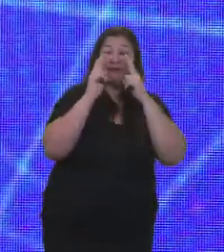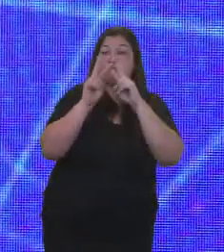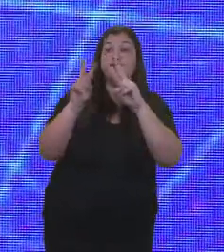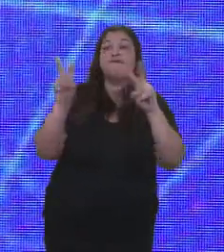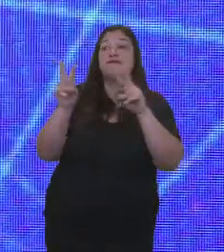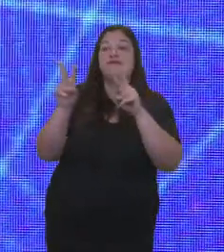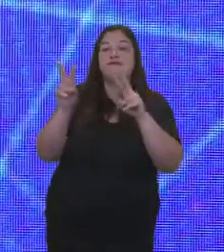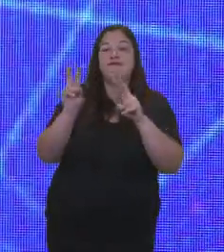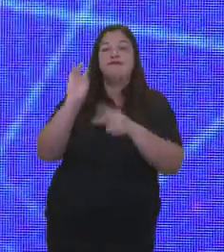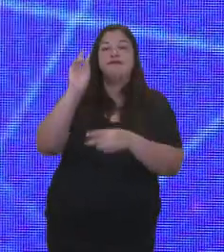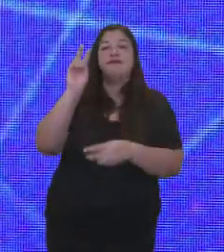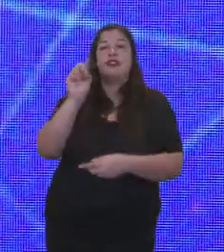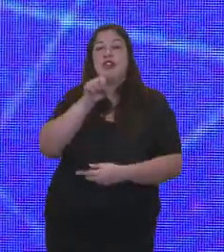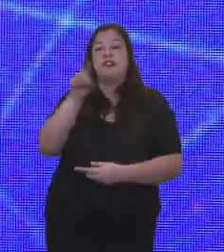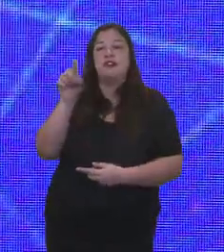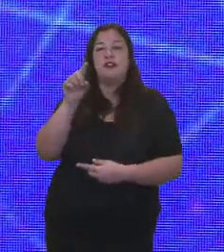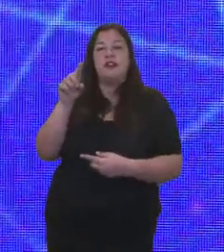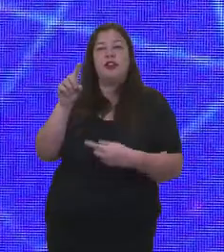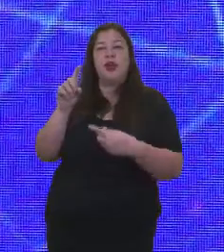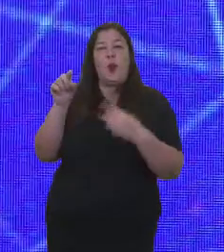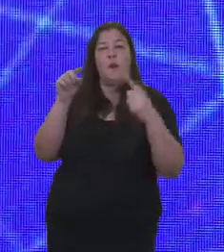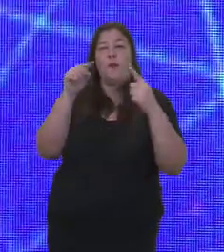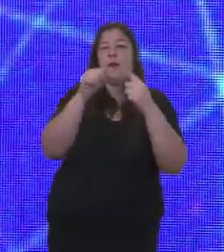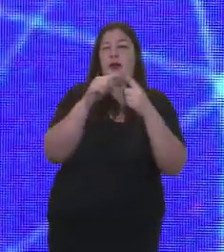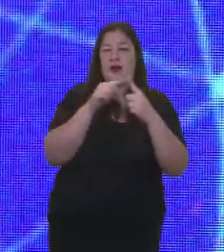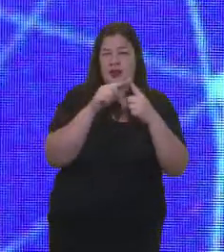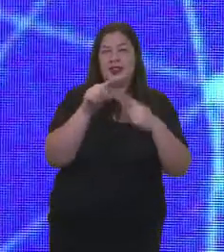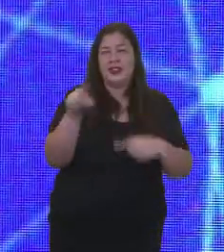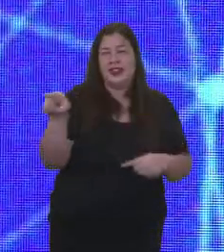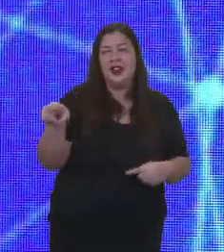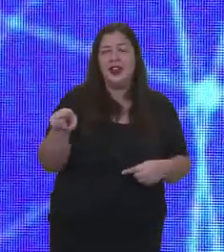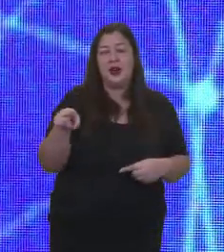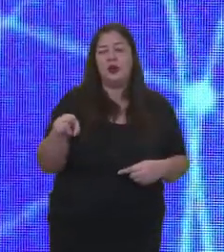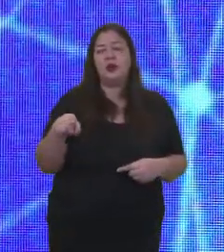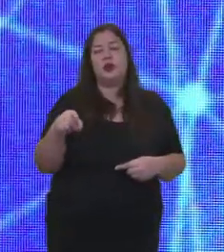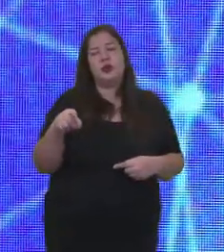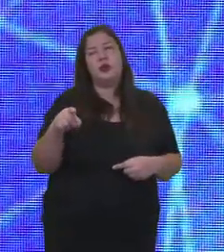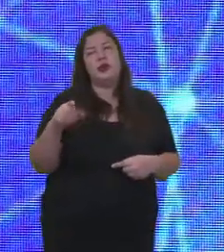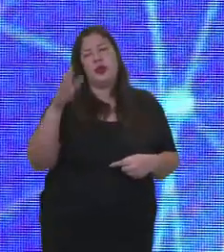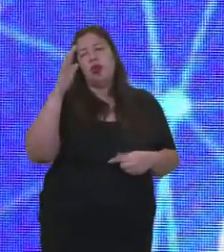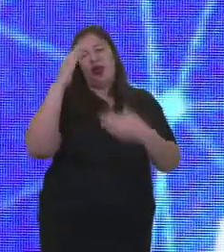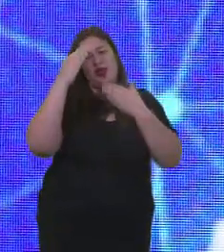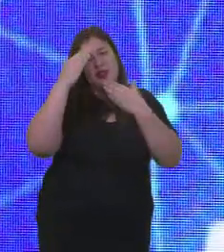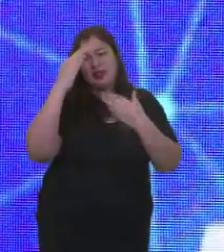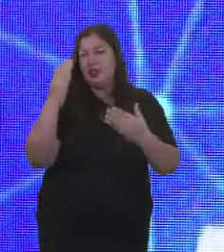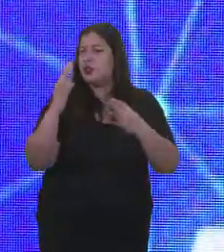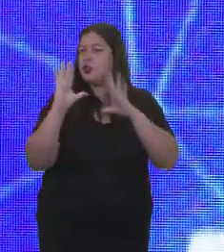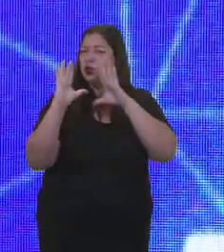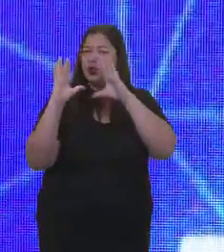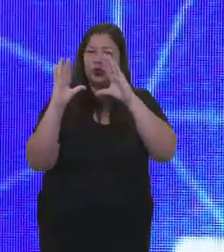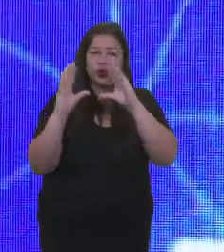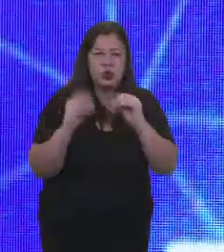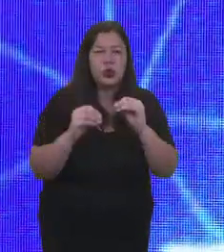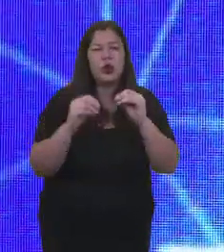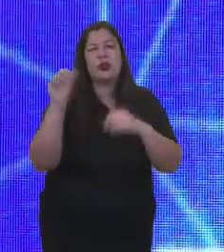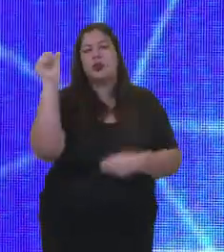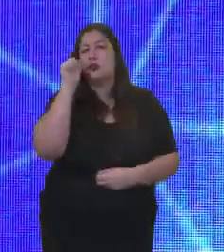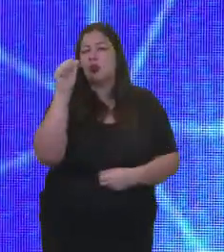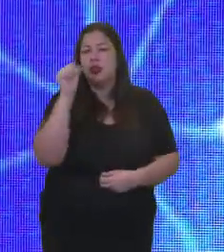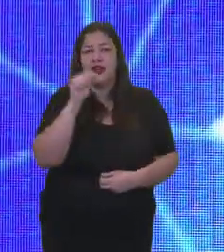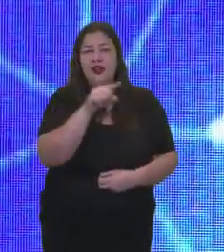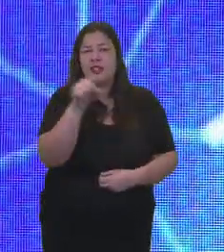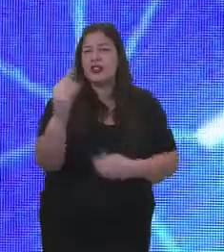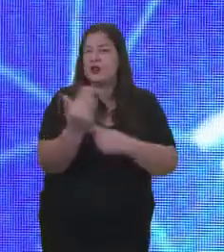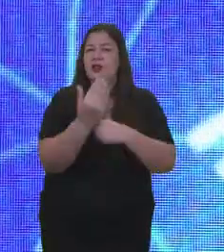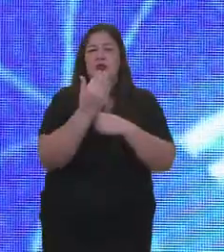champion youth, because in my youth, very few people believed in me. So I can only think of all women like you and many